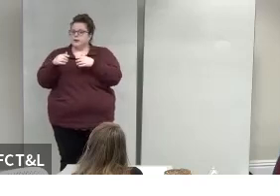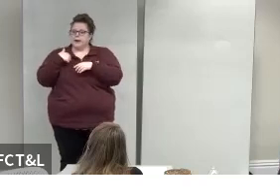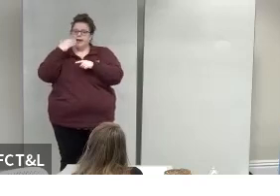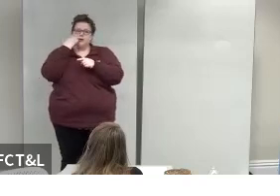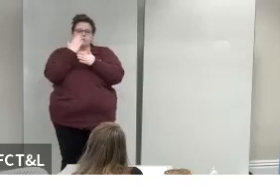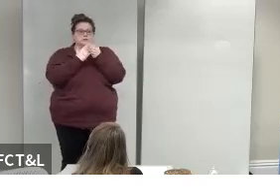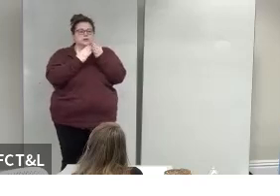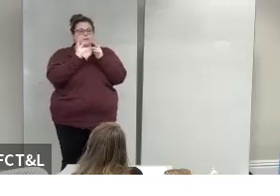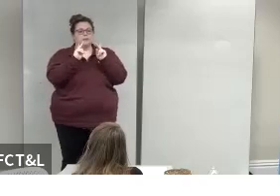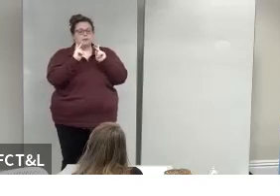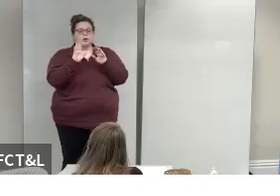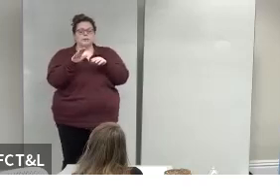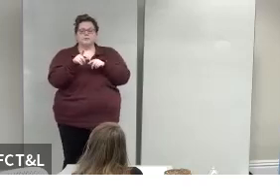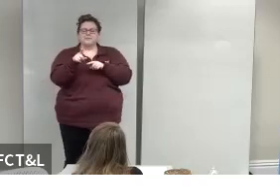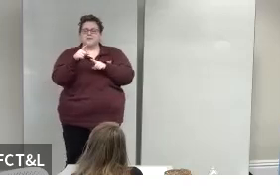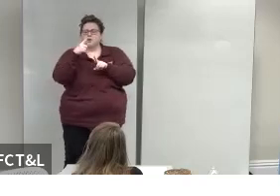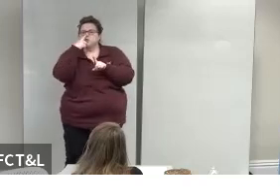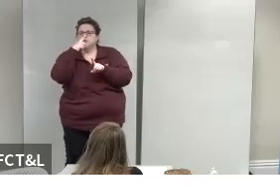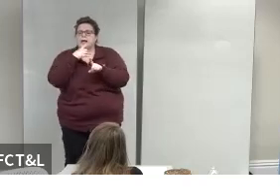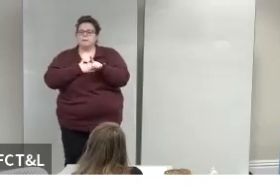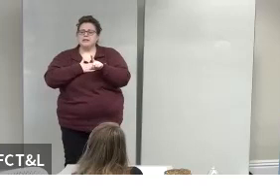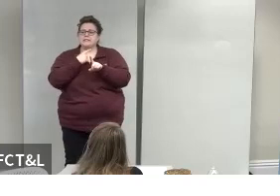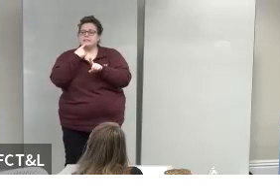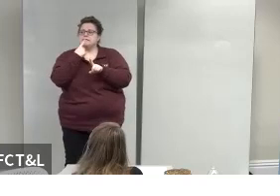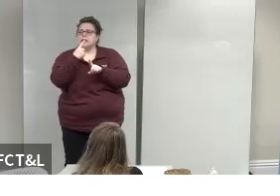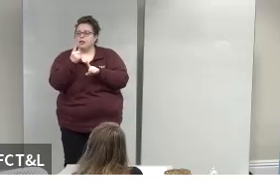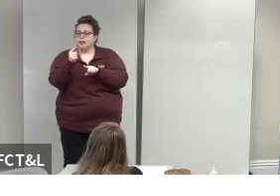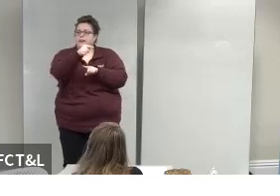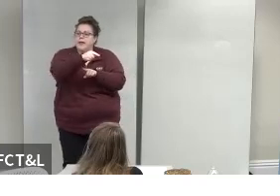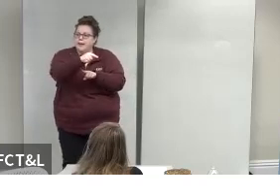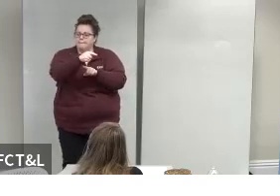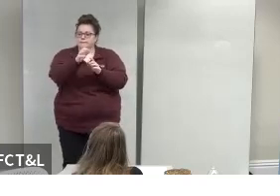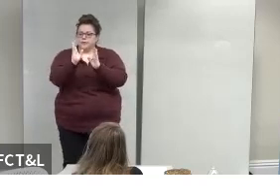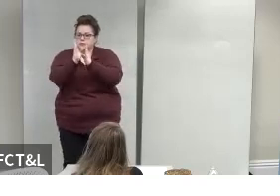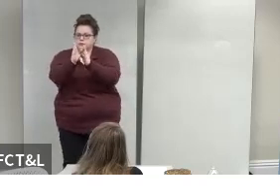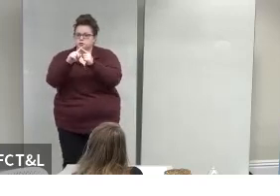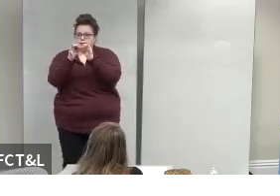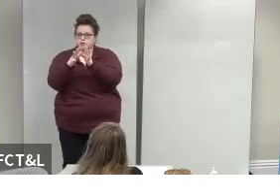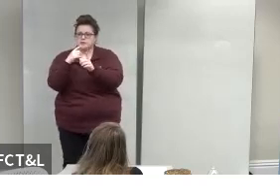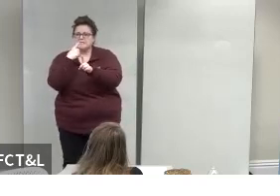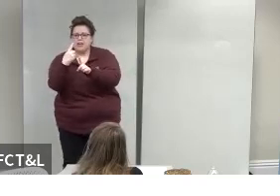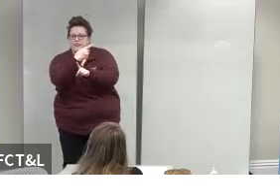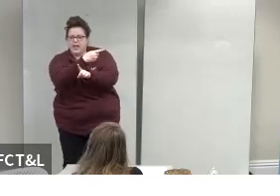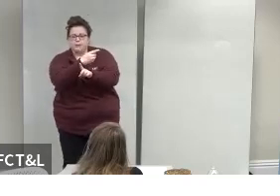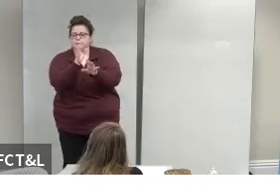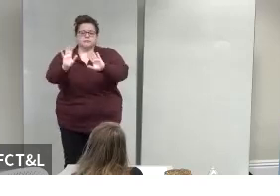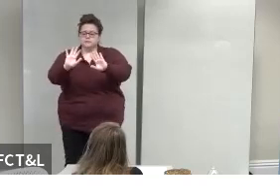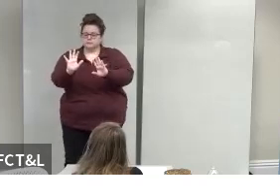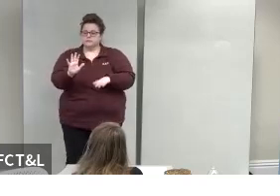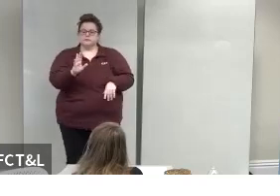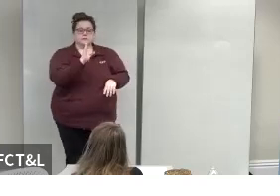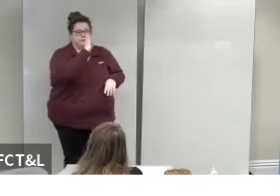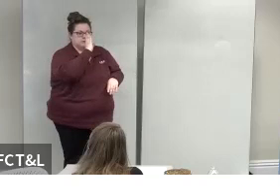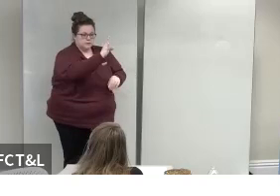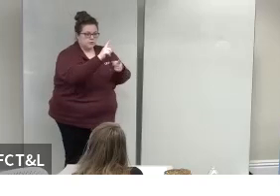the communication. They are not the student. So oftentimes they'll say, would you please tell them, to the interpreter, could